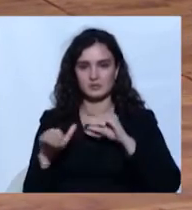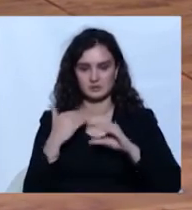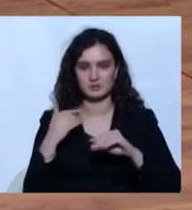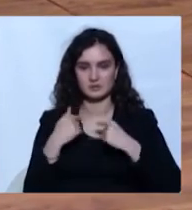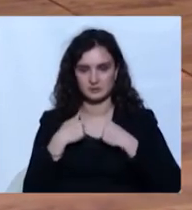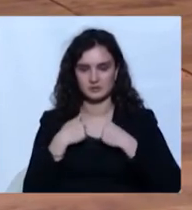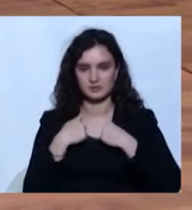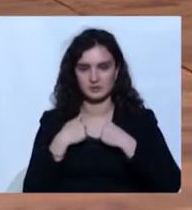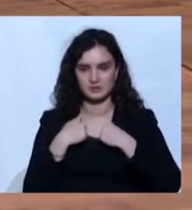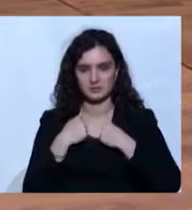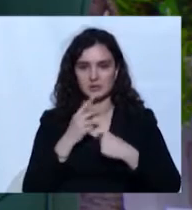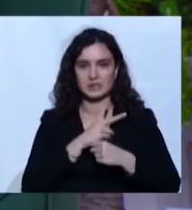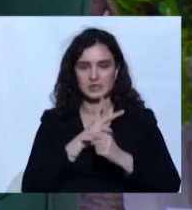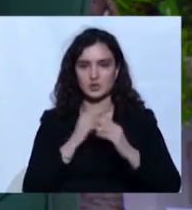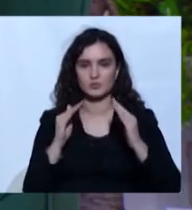to